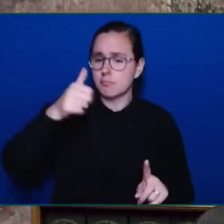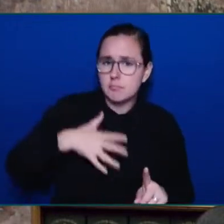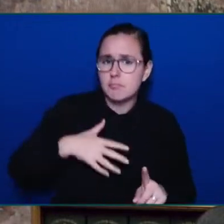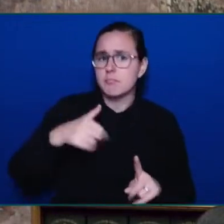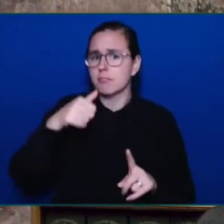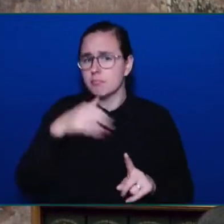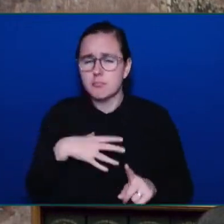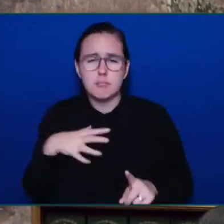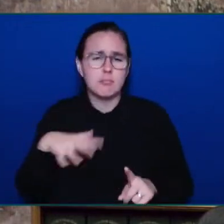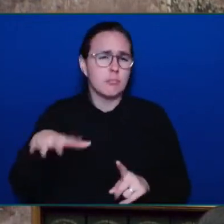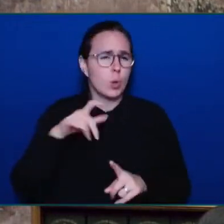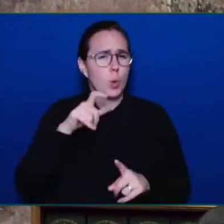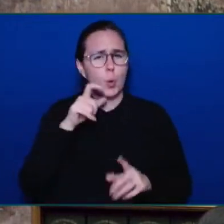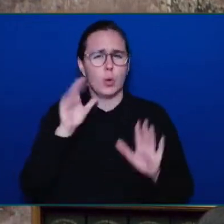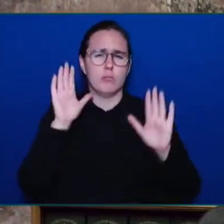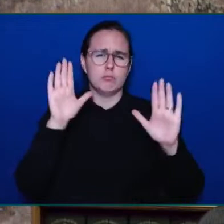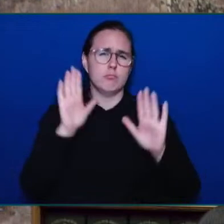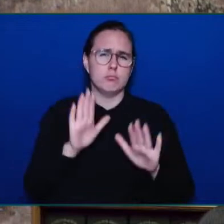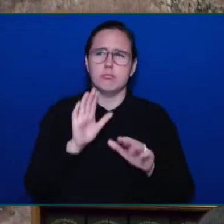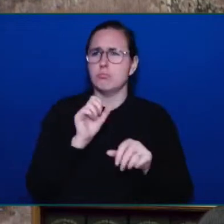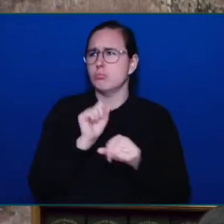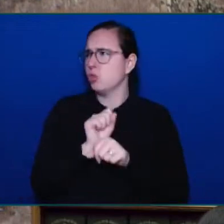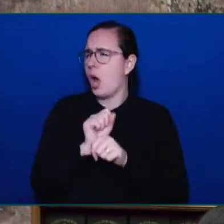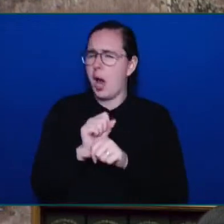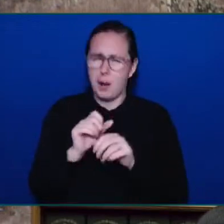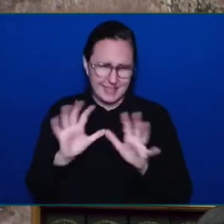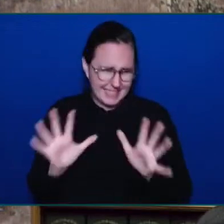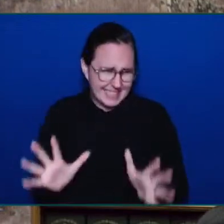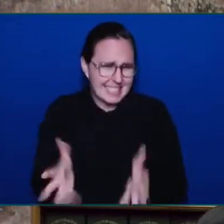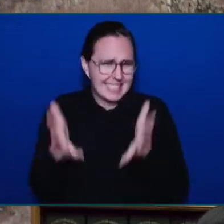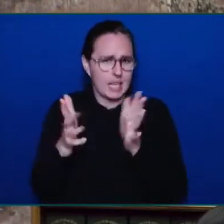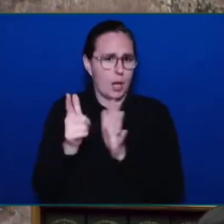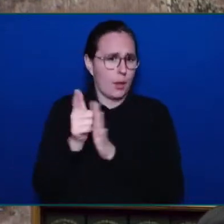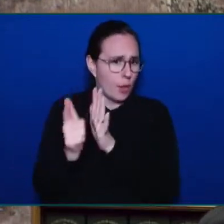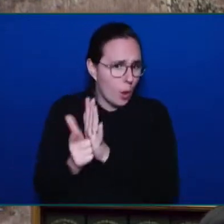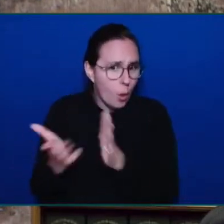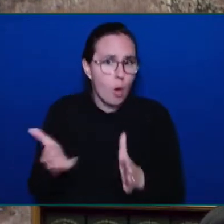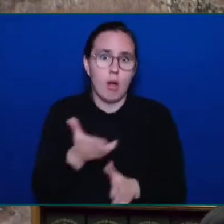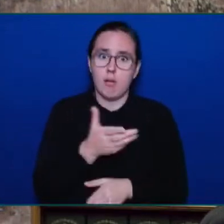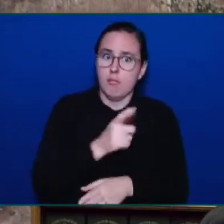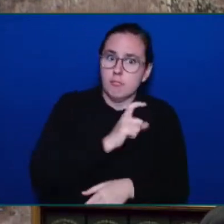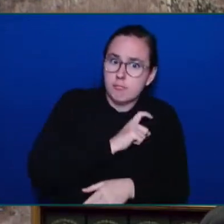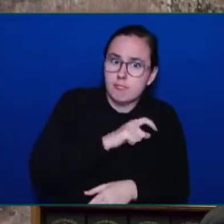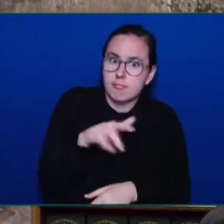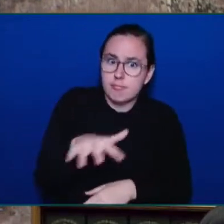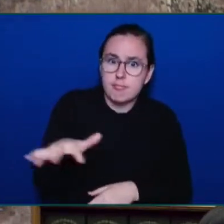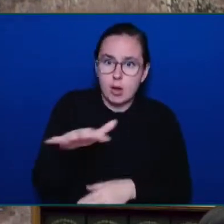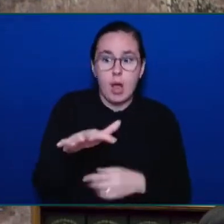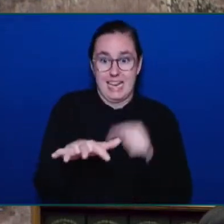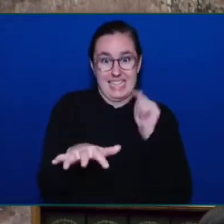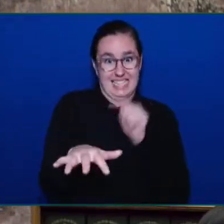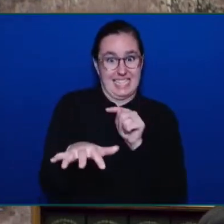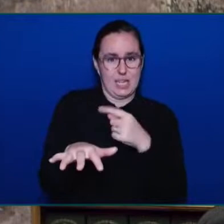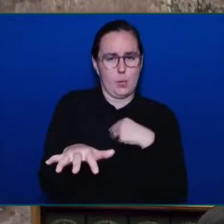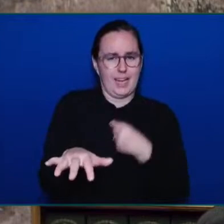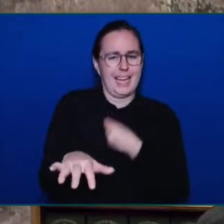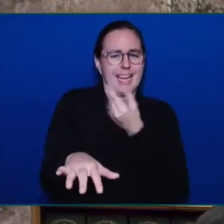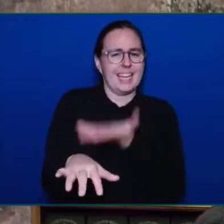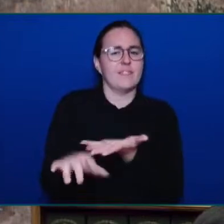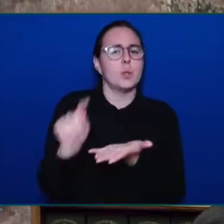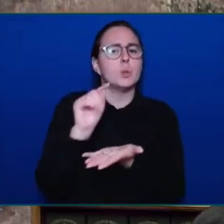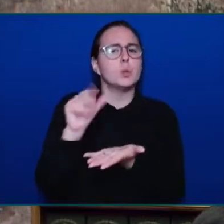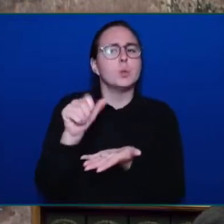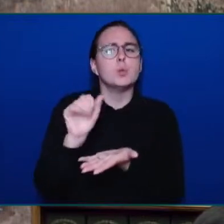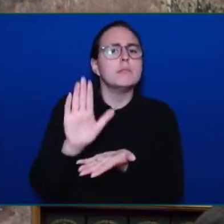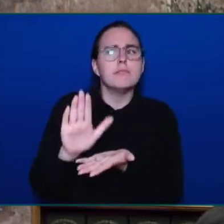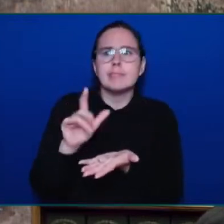province, putting in place the tools that they have required. Whether it's ensuring that we get changes done in terms of the